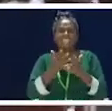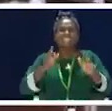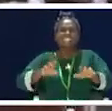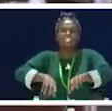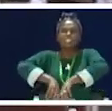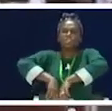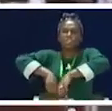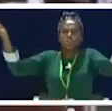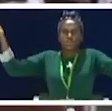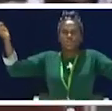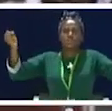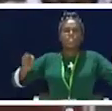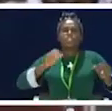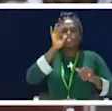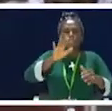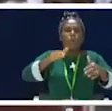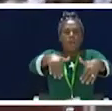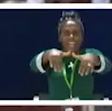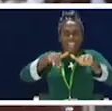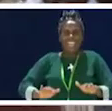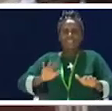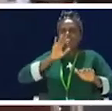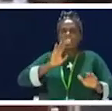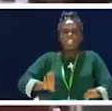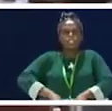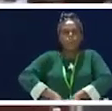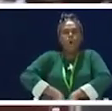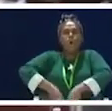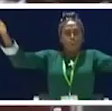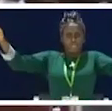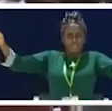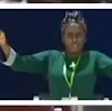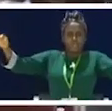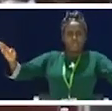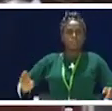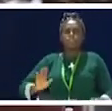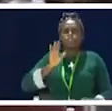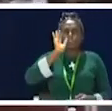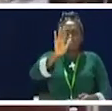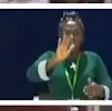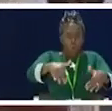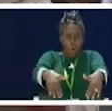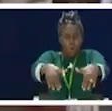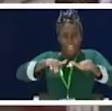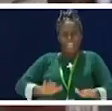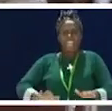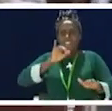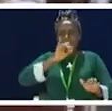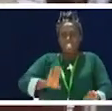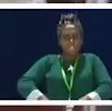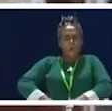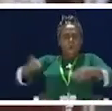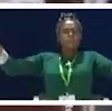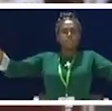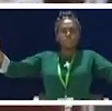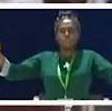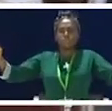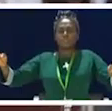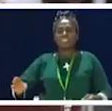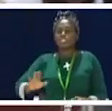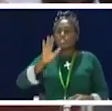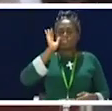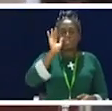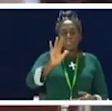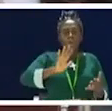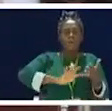I say your grave is open now. I say your grave is open now. Your